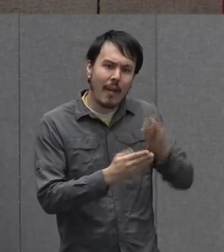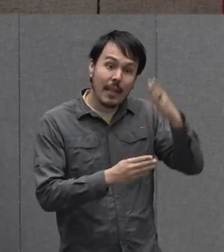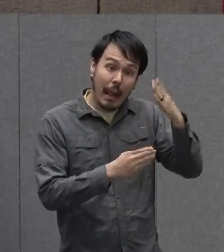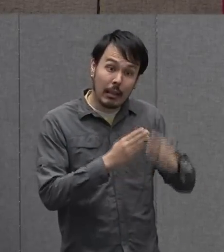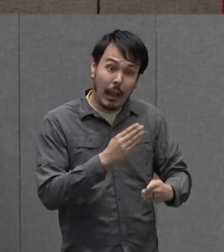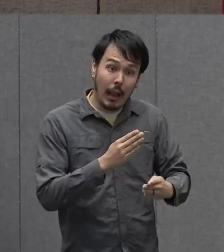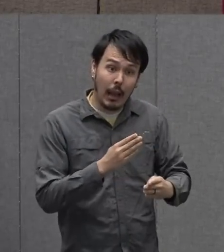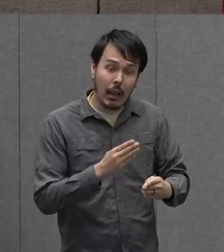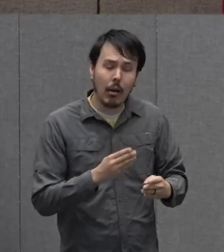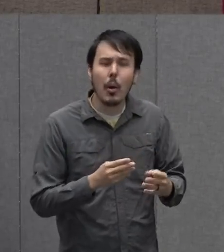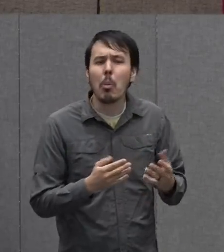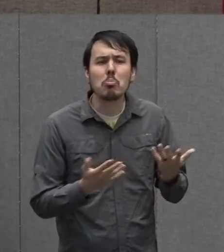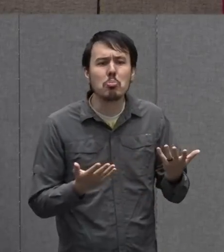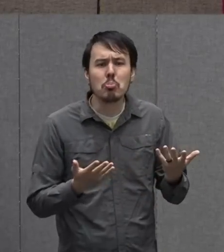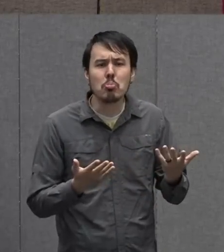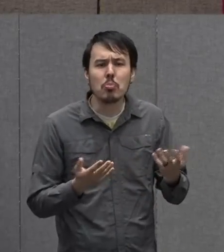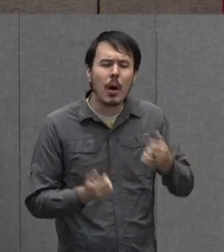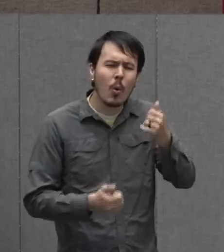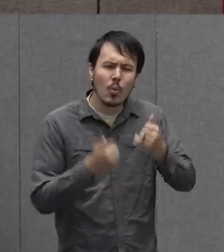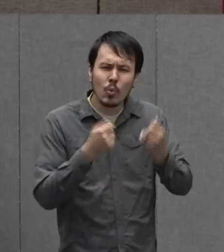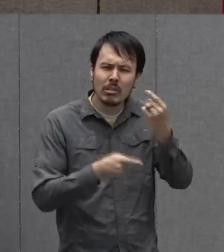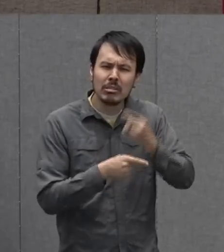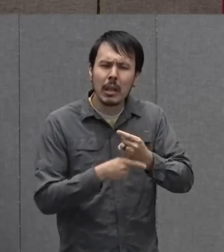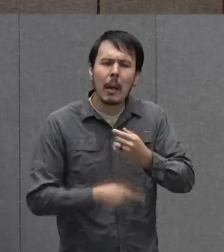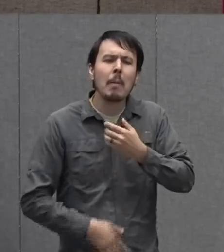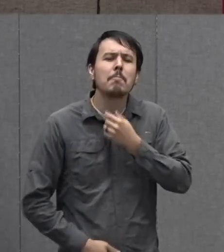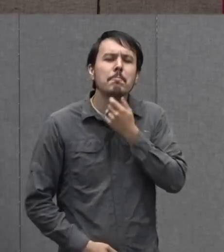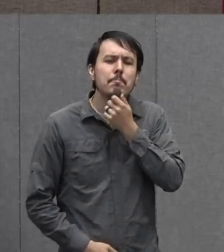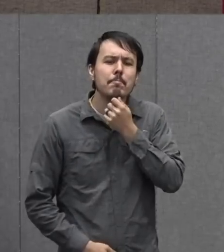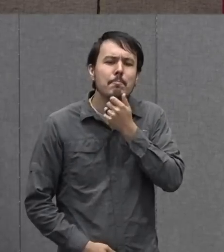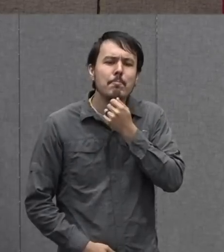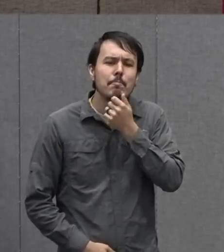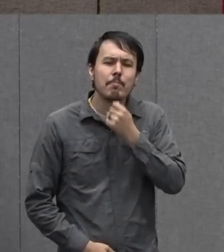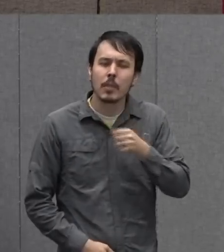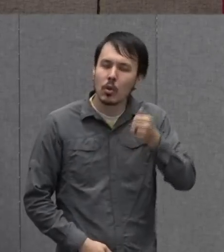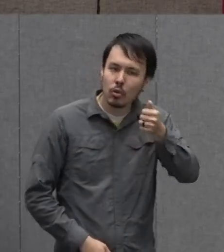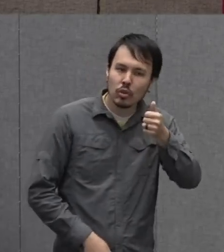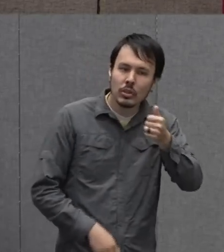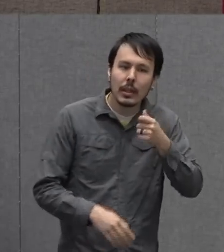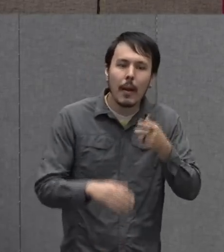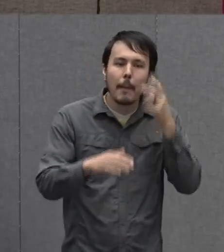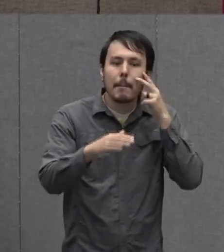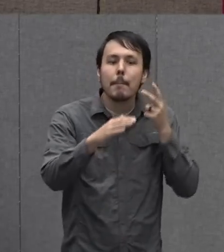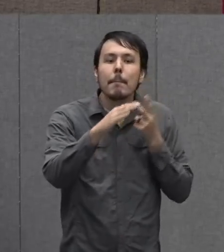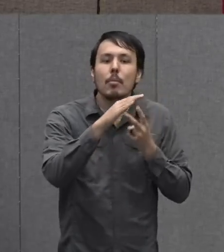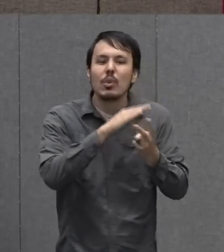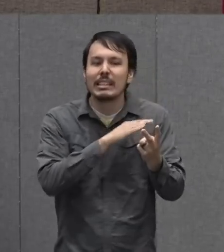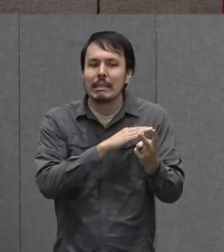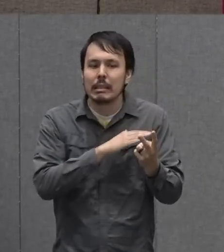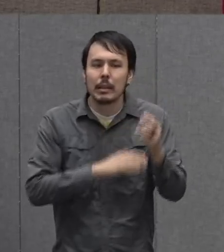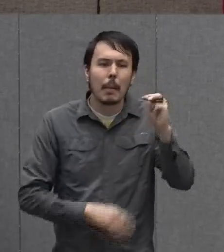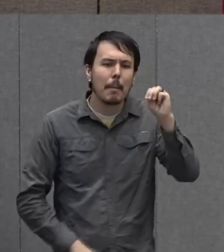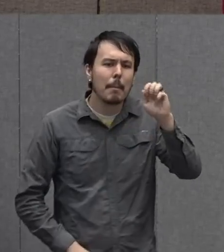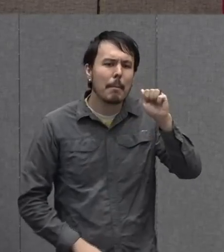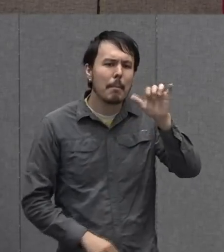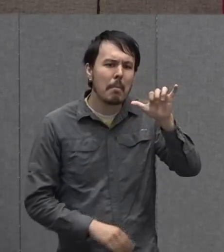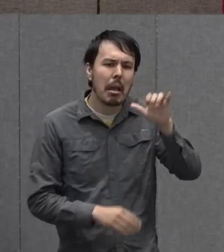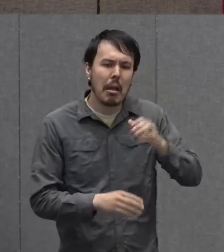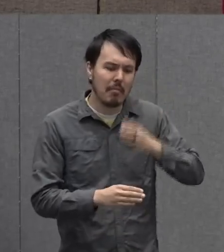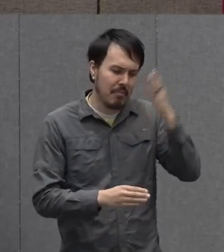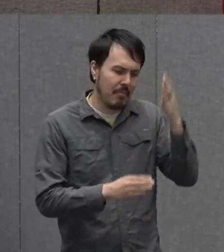don't you do a quick prediction? What day of the week do you think May will end on?